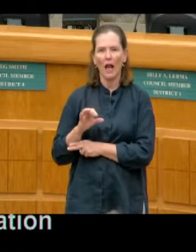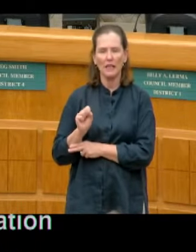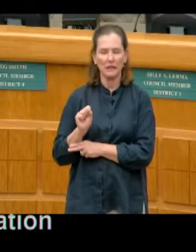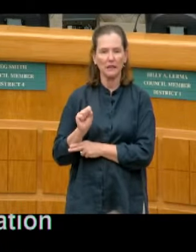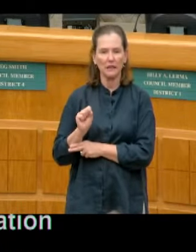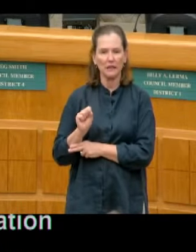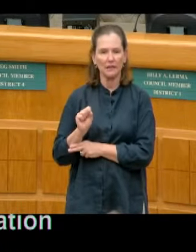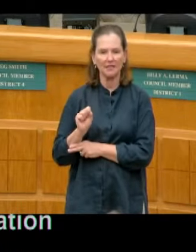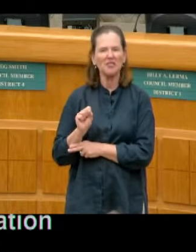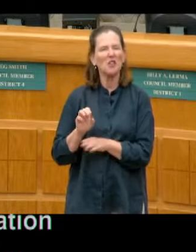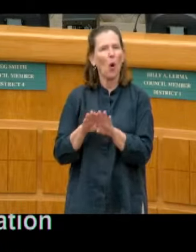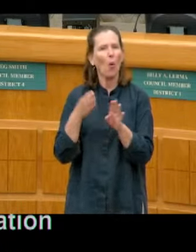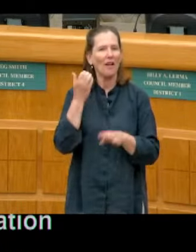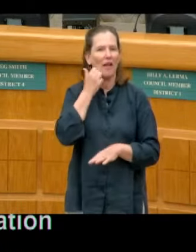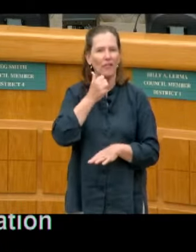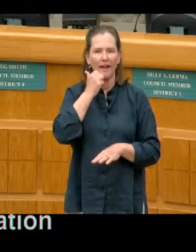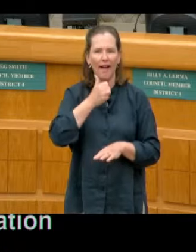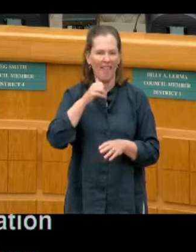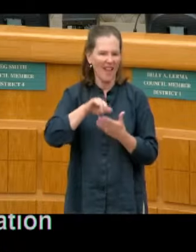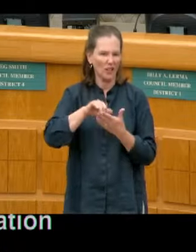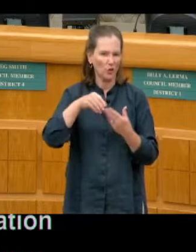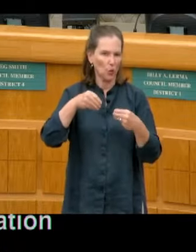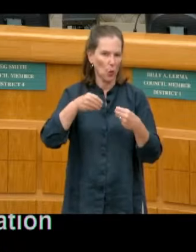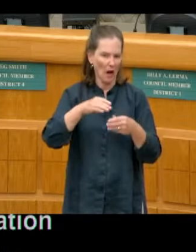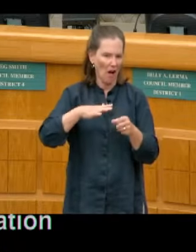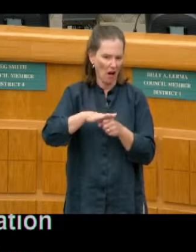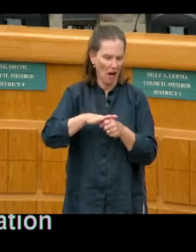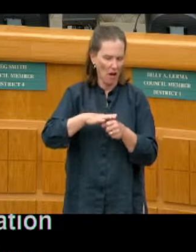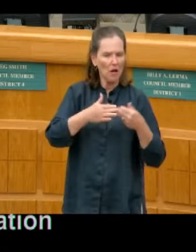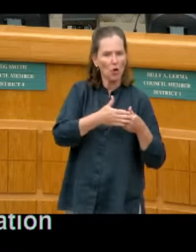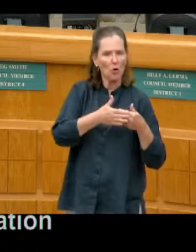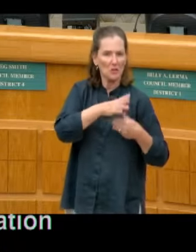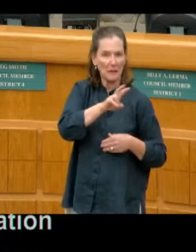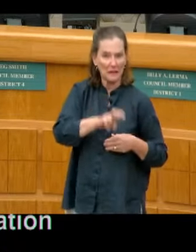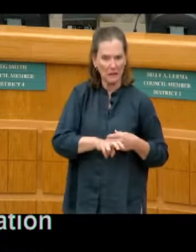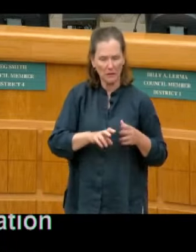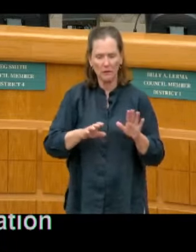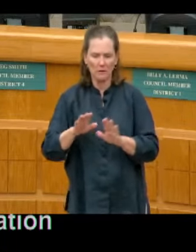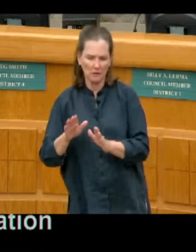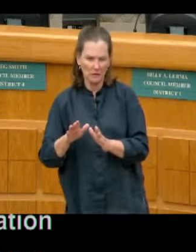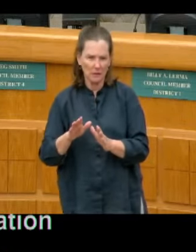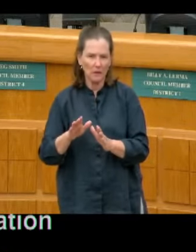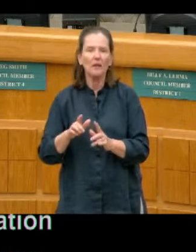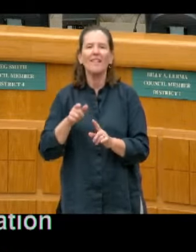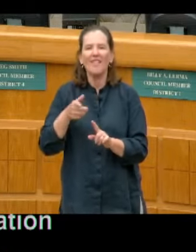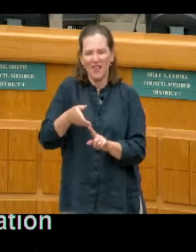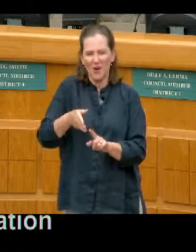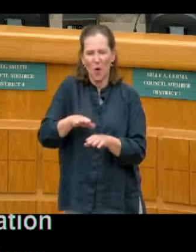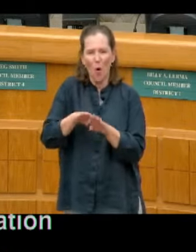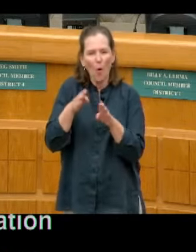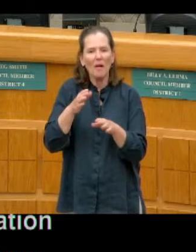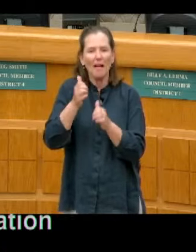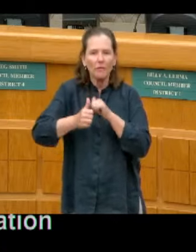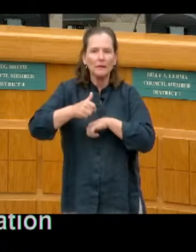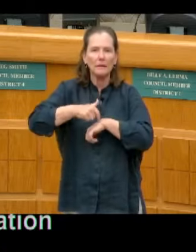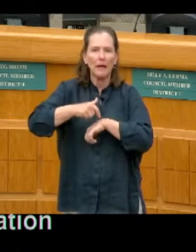day, Monday through Saturday from 10 a.m. to 9 p.m. and Sunday from 11 a.m. to 6